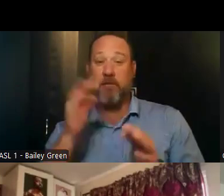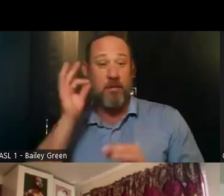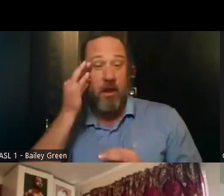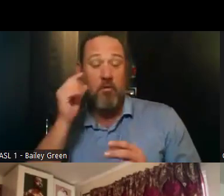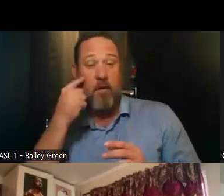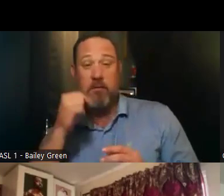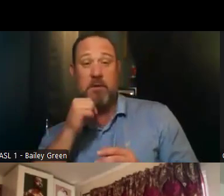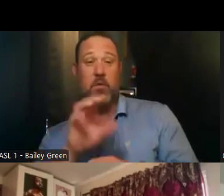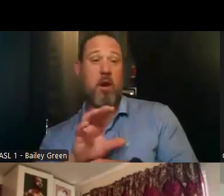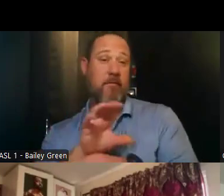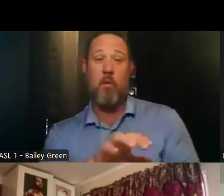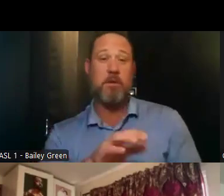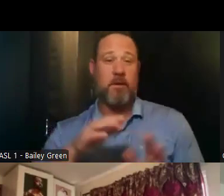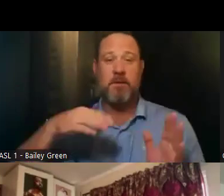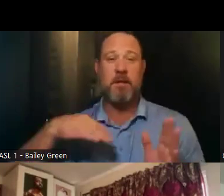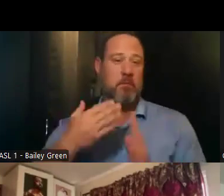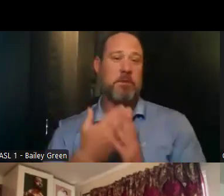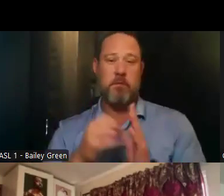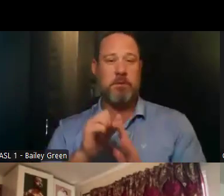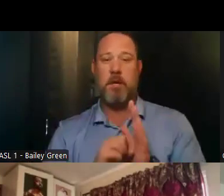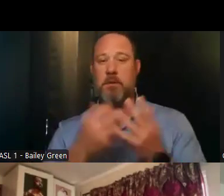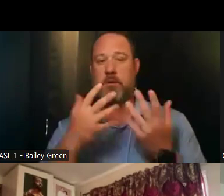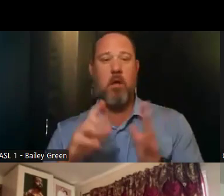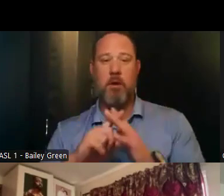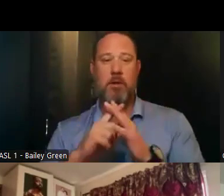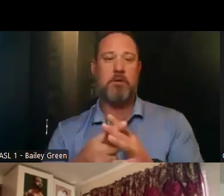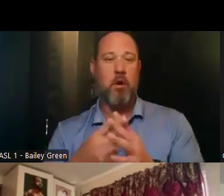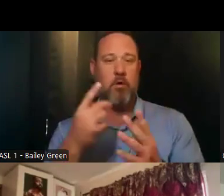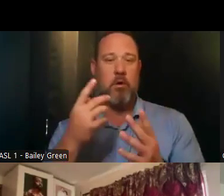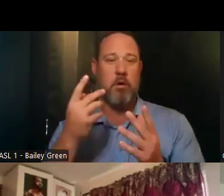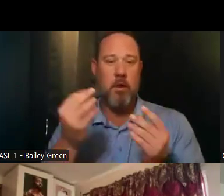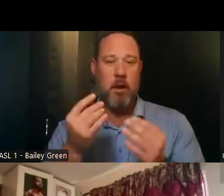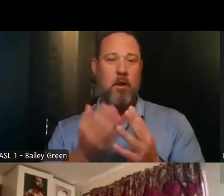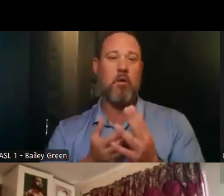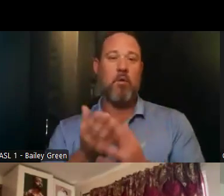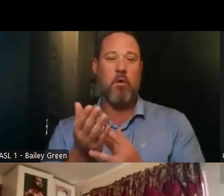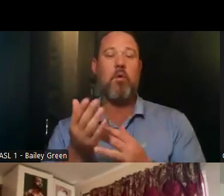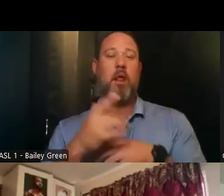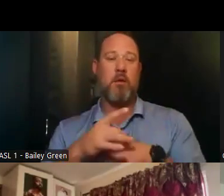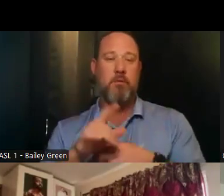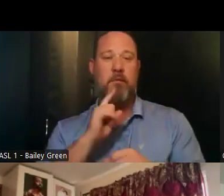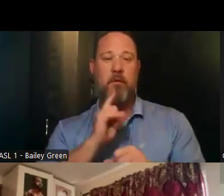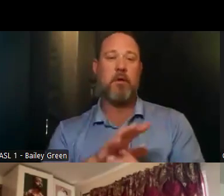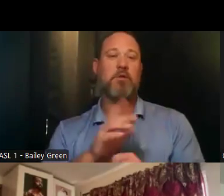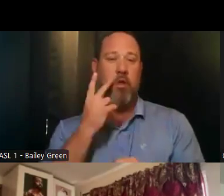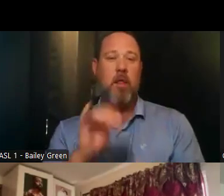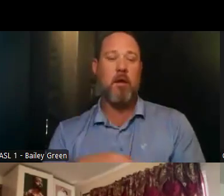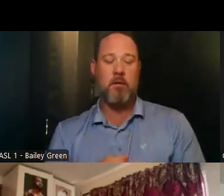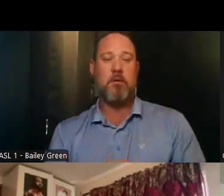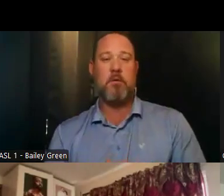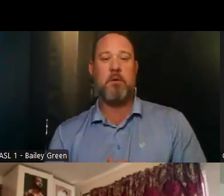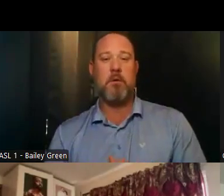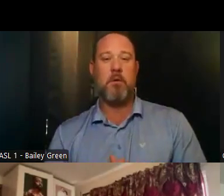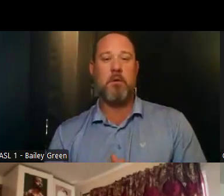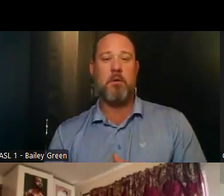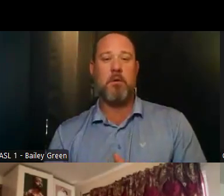not enforcing this quite yet, but there are some states that have already gone ahead and started thinking through what would eligibility verification look like